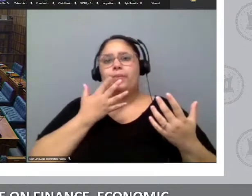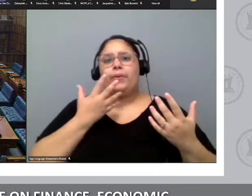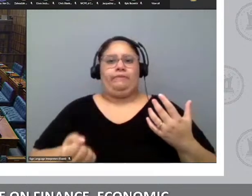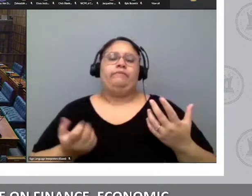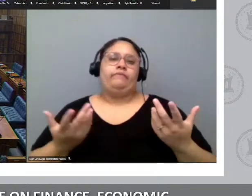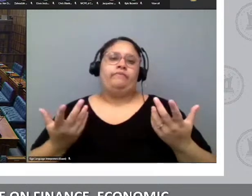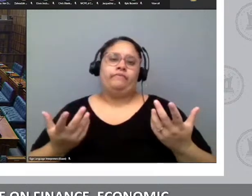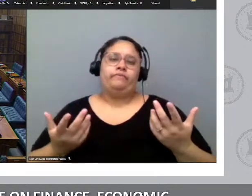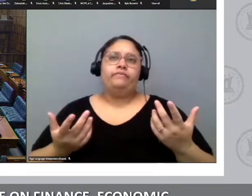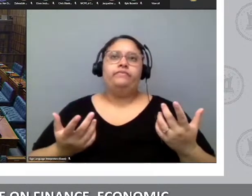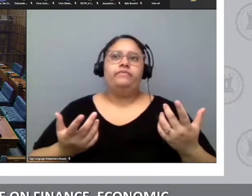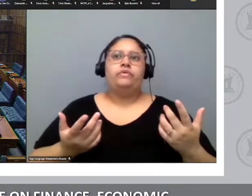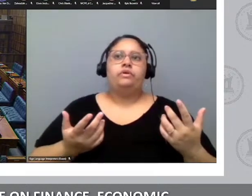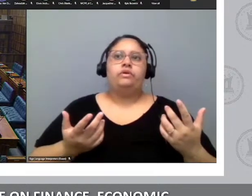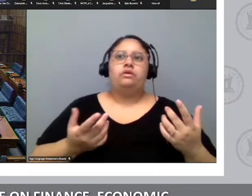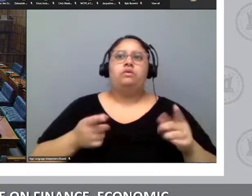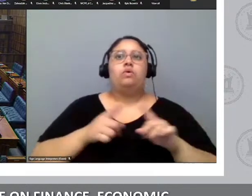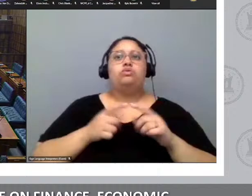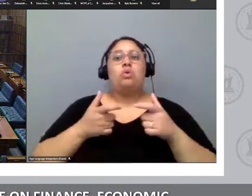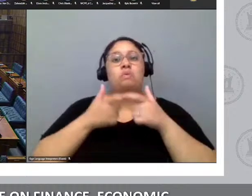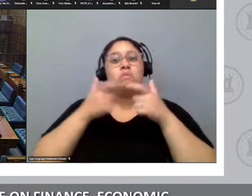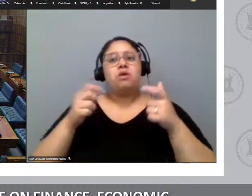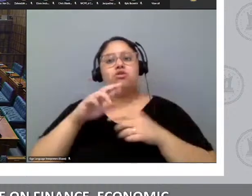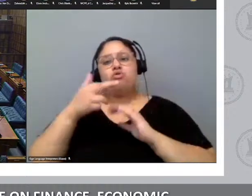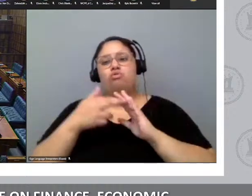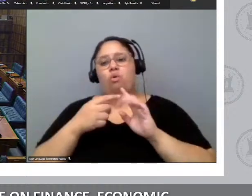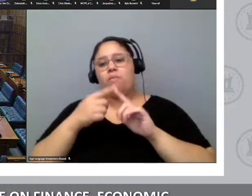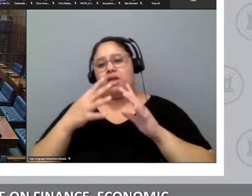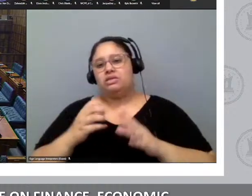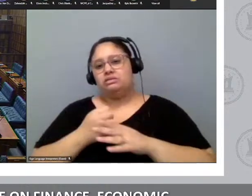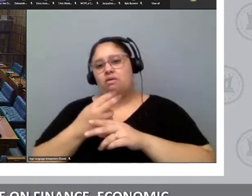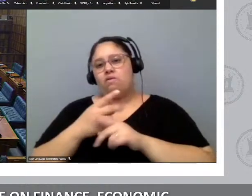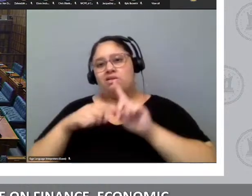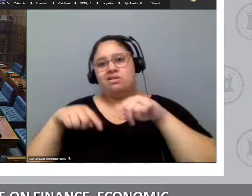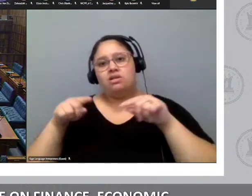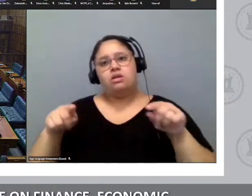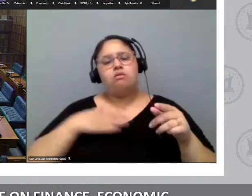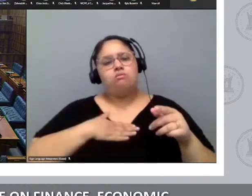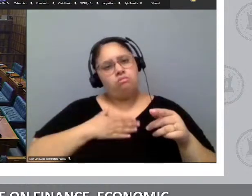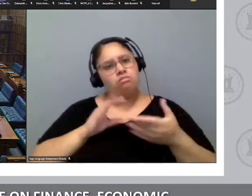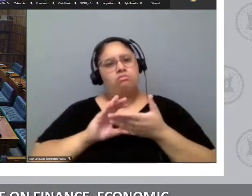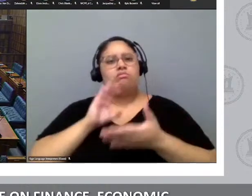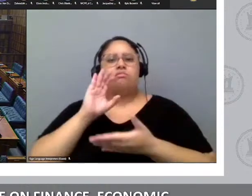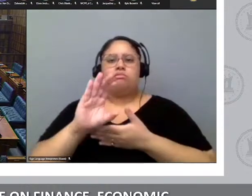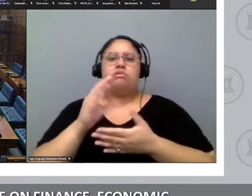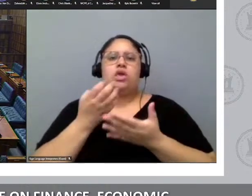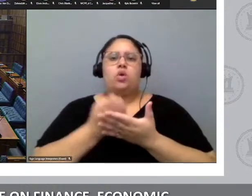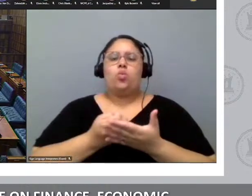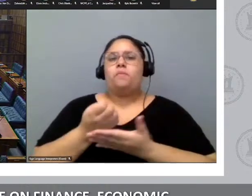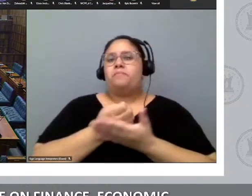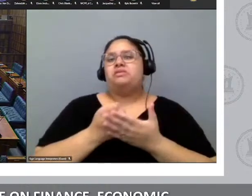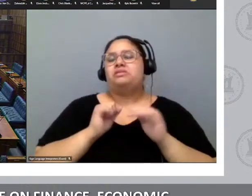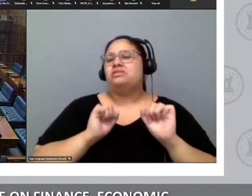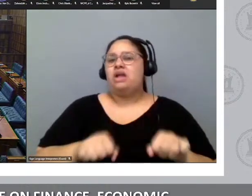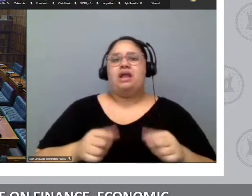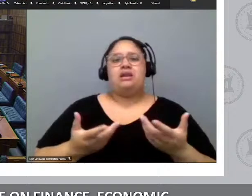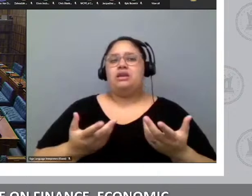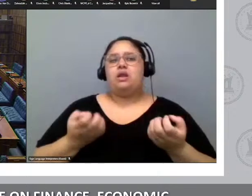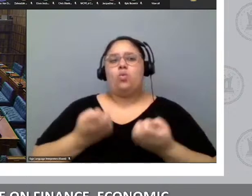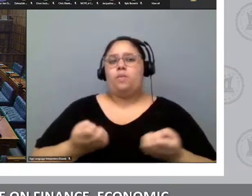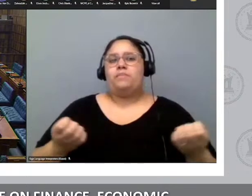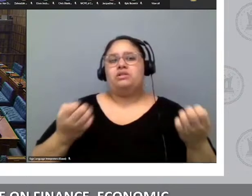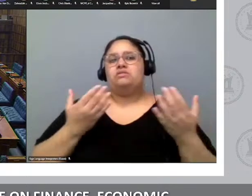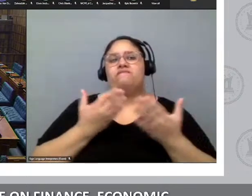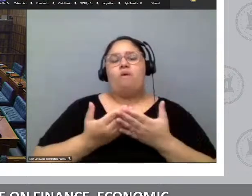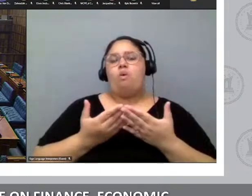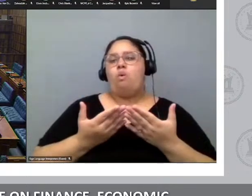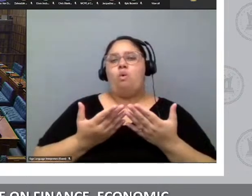some uh big role players would be more than willing to invest money into equipment uh for to